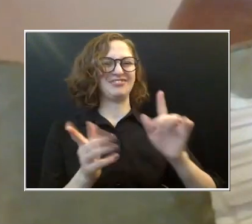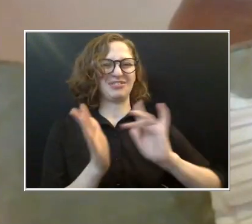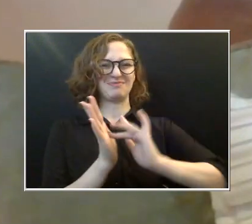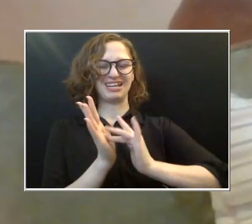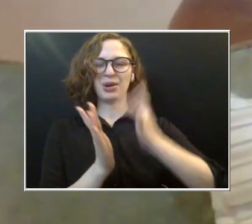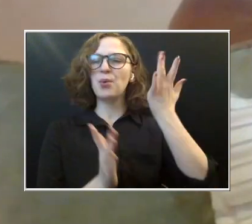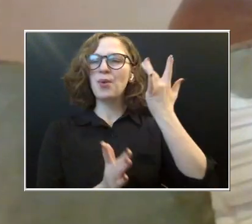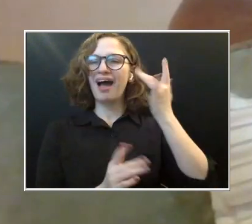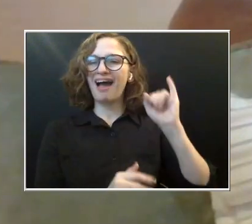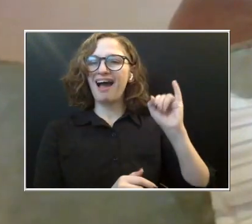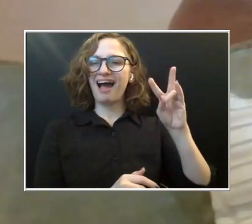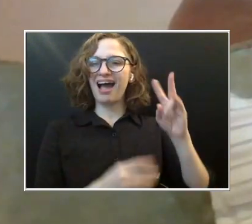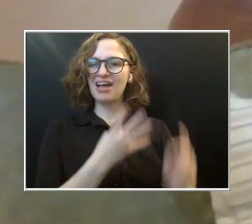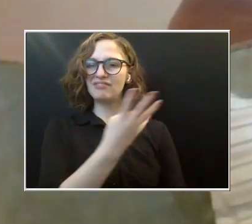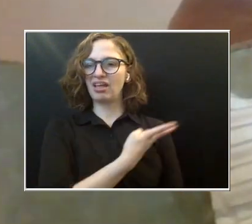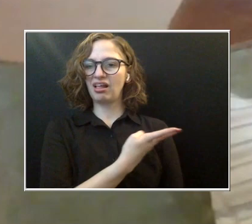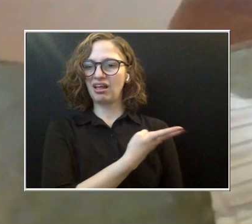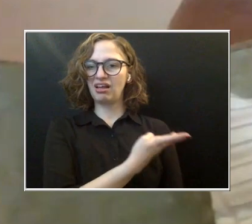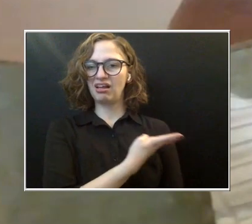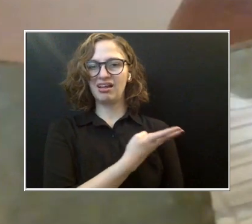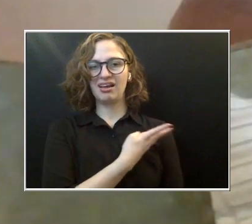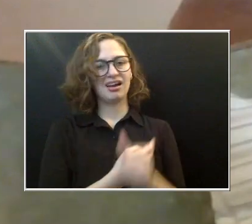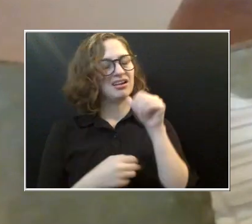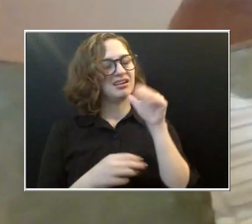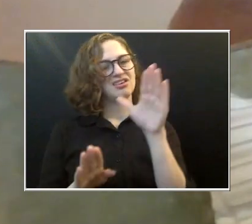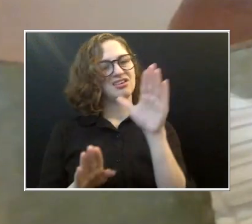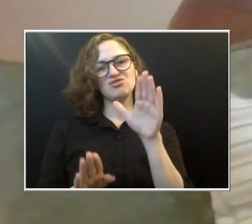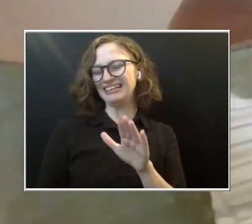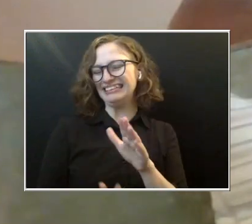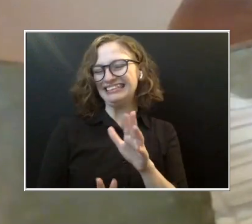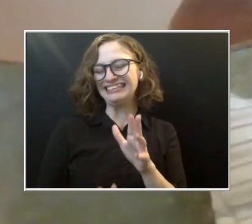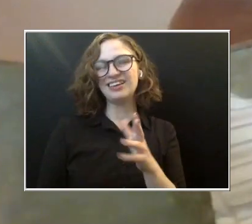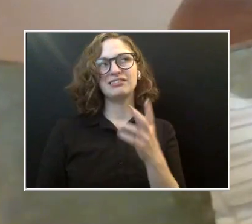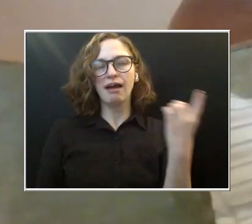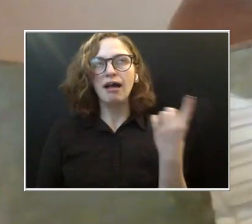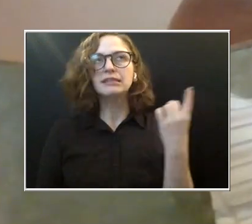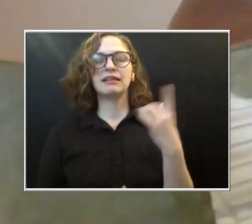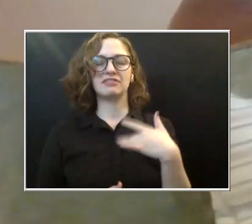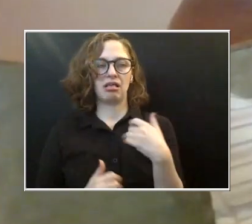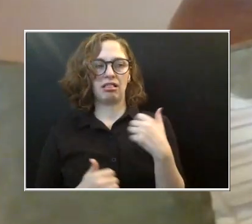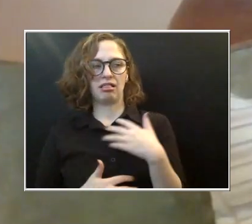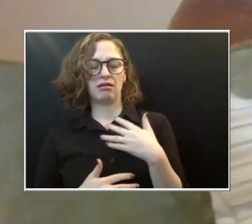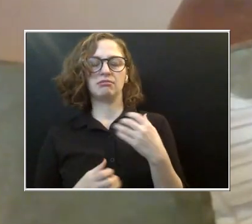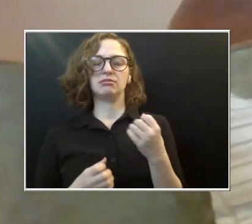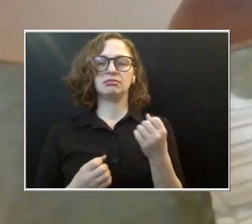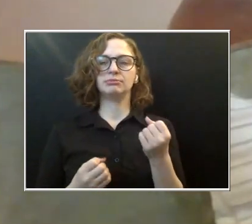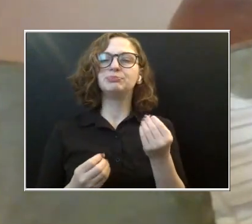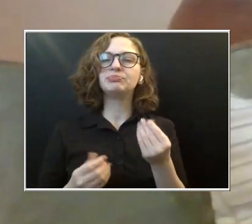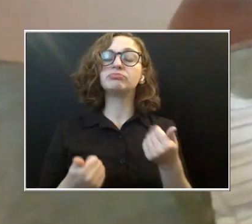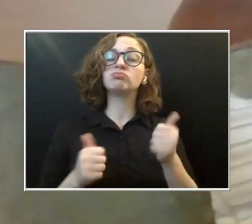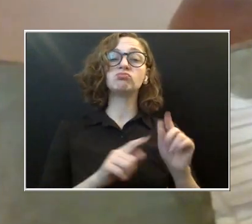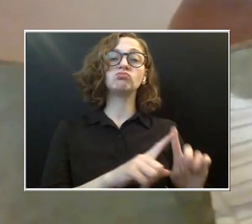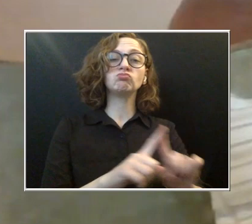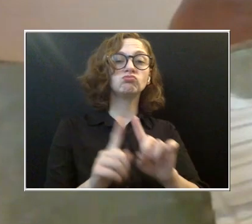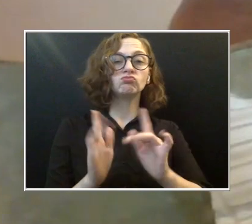You're living in a constant state of fear with that. So we were trying different medications, and Dr.